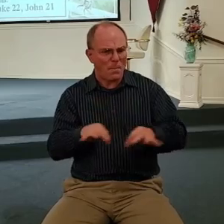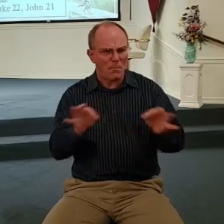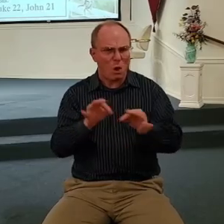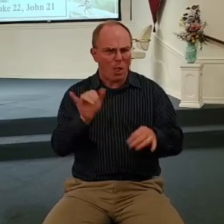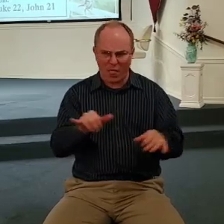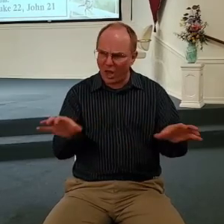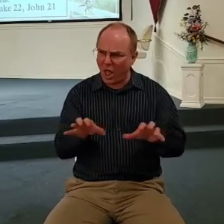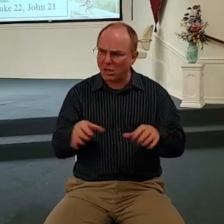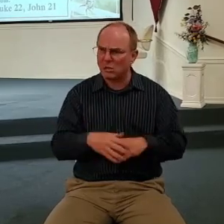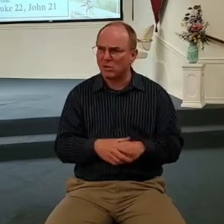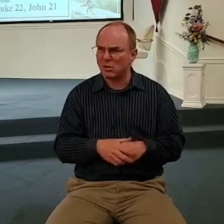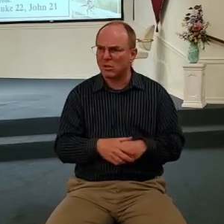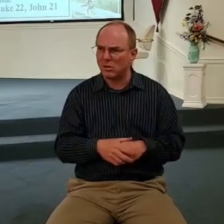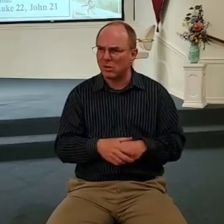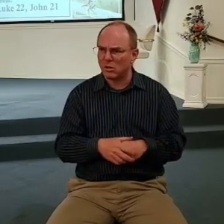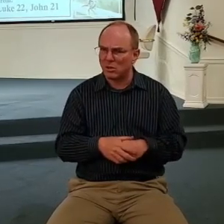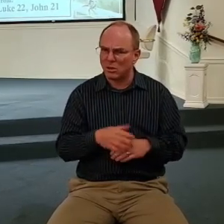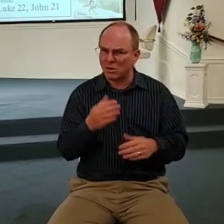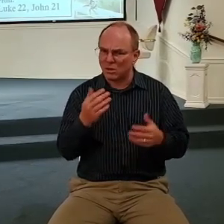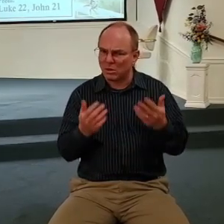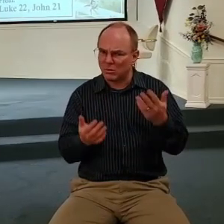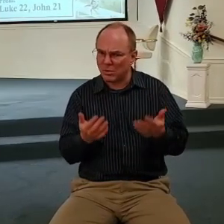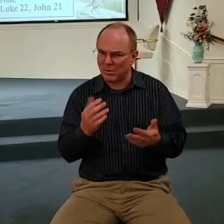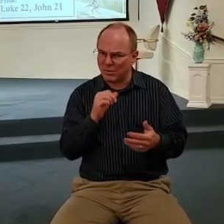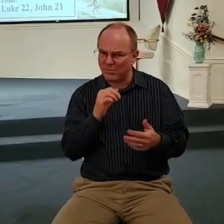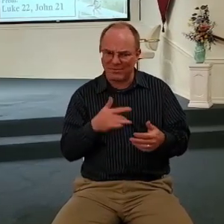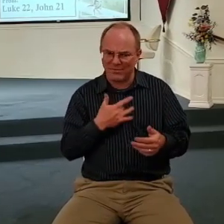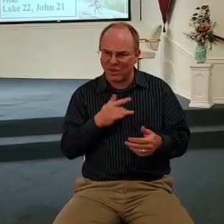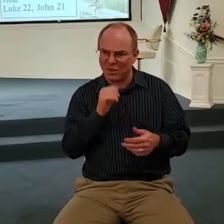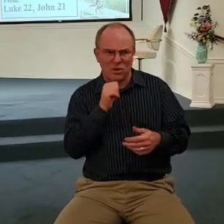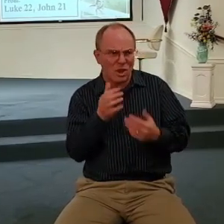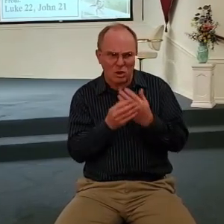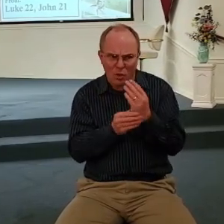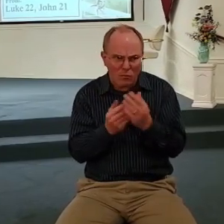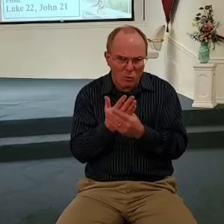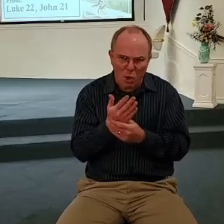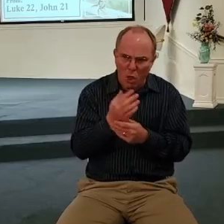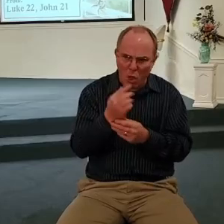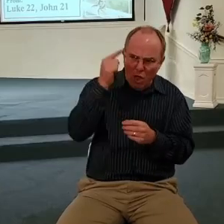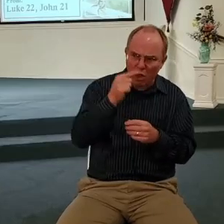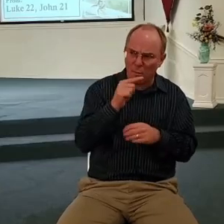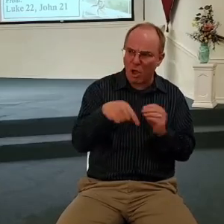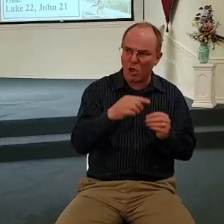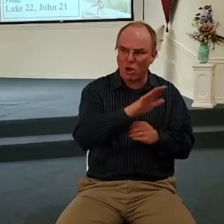take you down an uncomfortable path as you think back to your past.